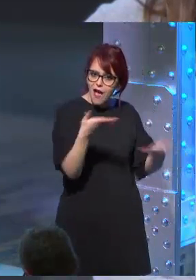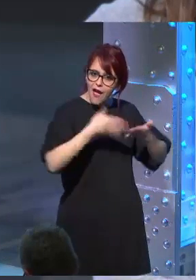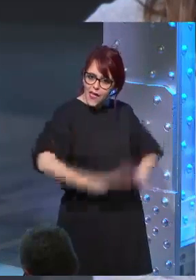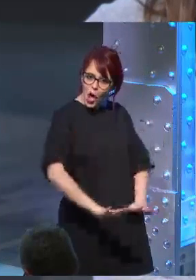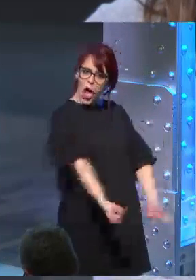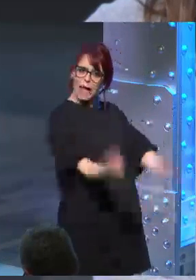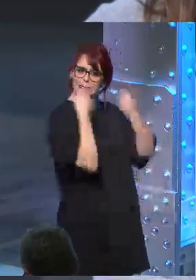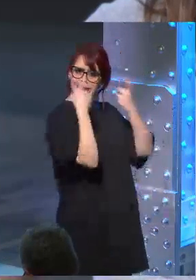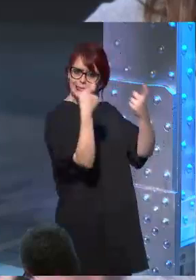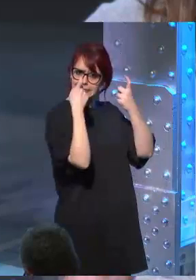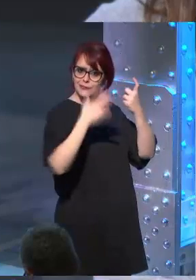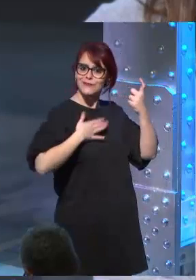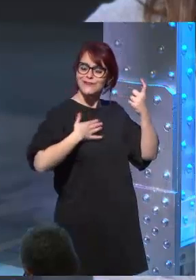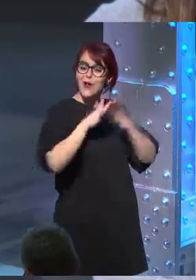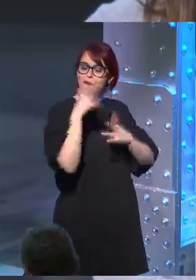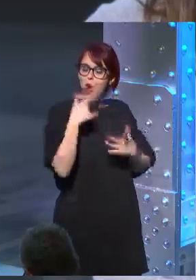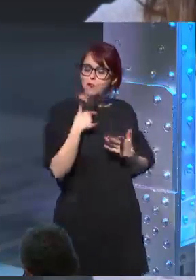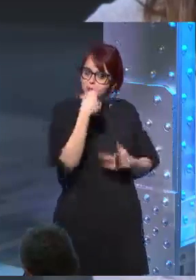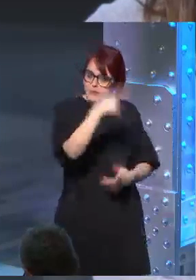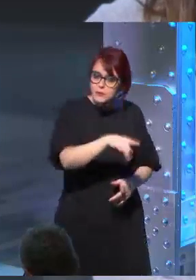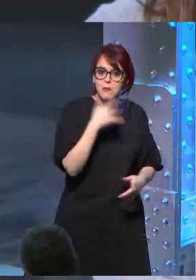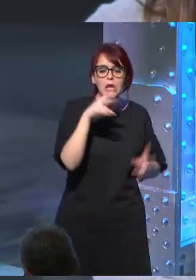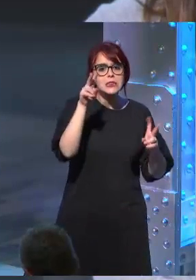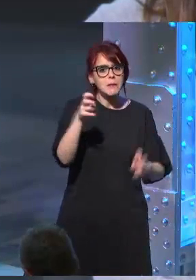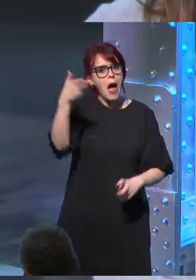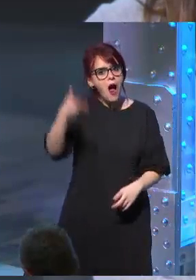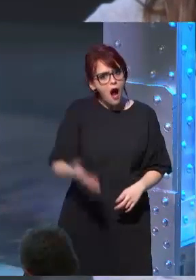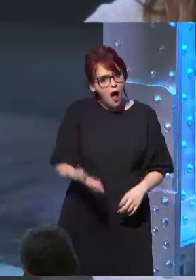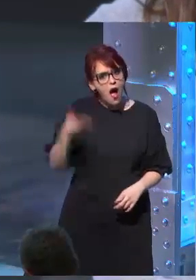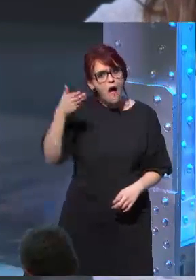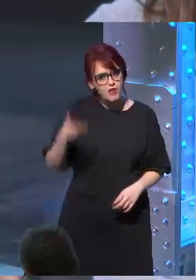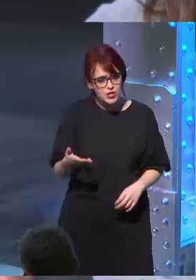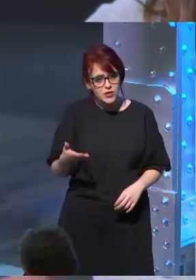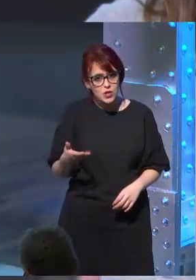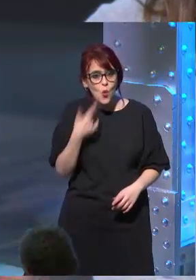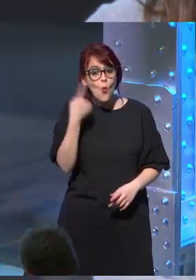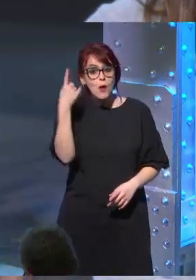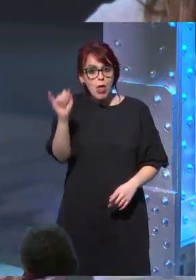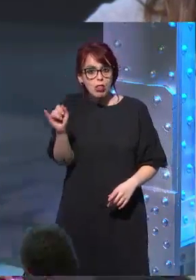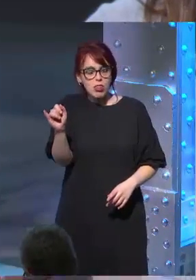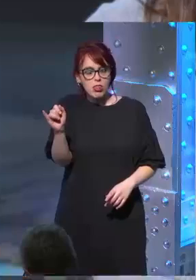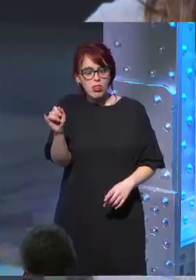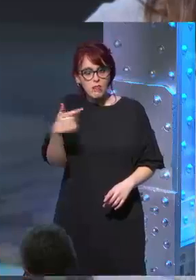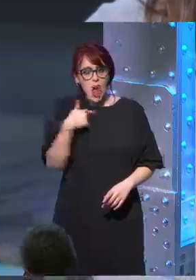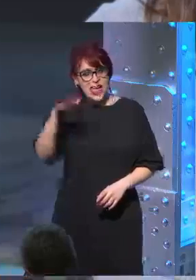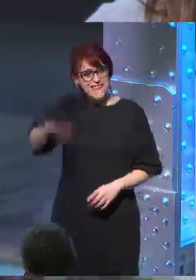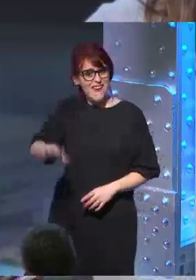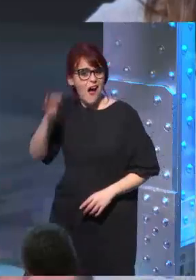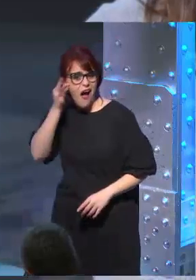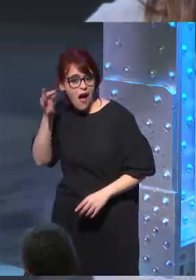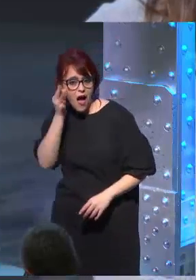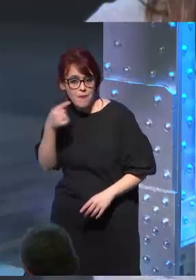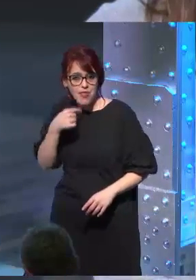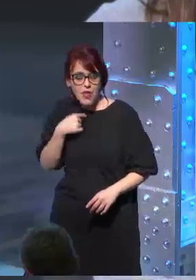grown-ups now, and they have proven to me that they have more common sense than we would expect, even when it comes to serious cases.